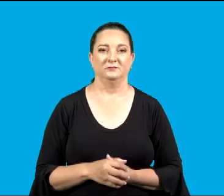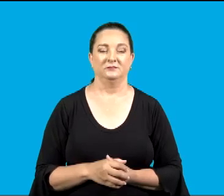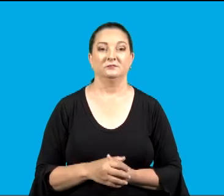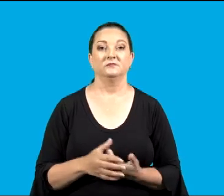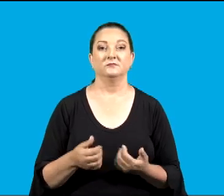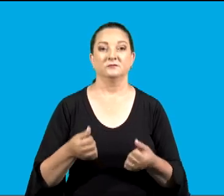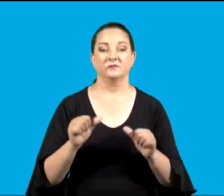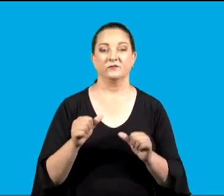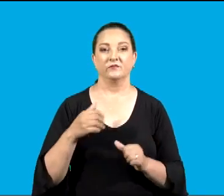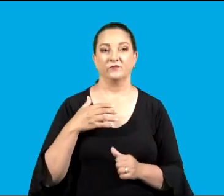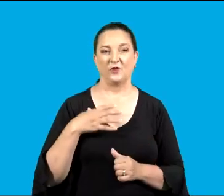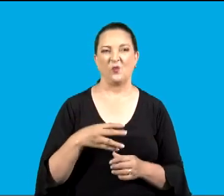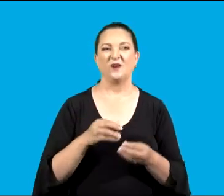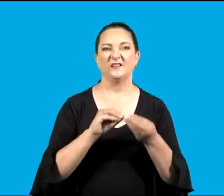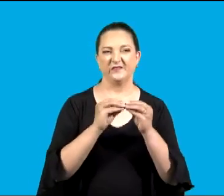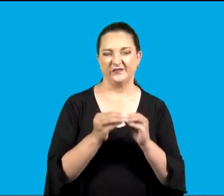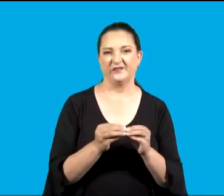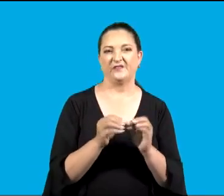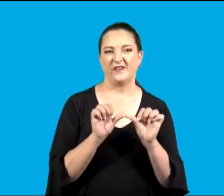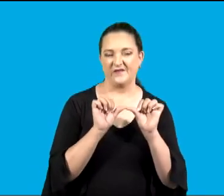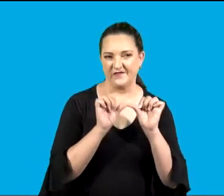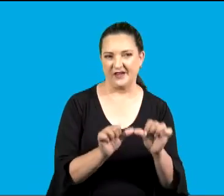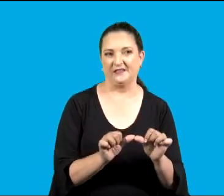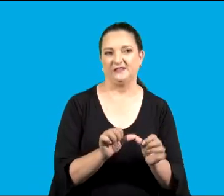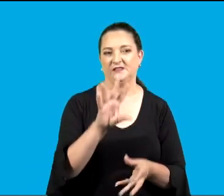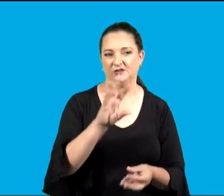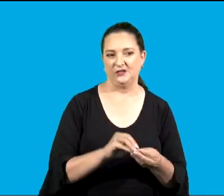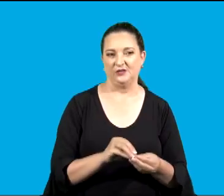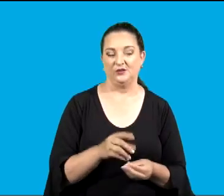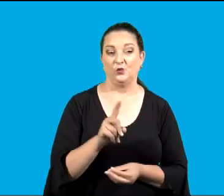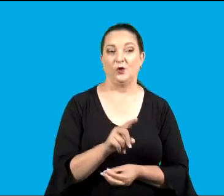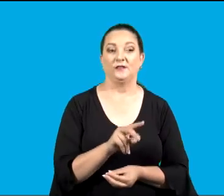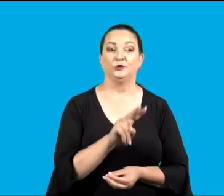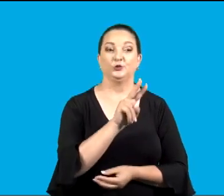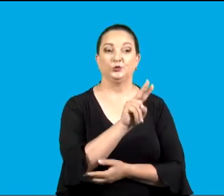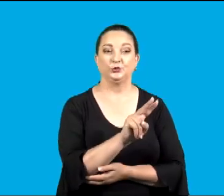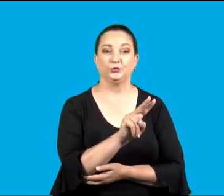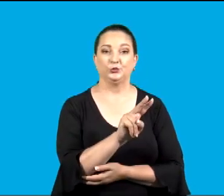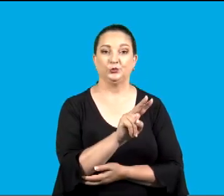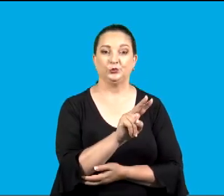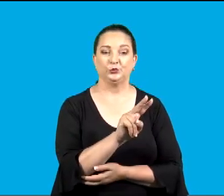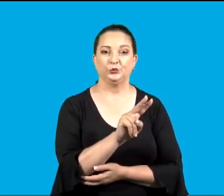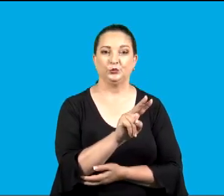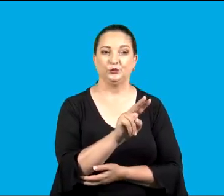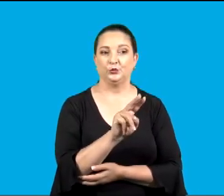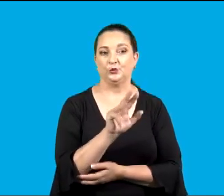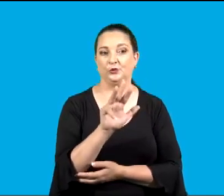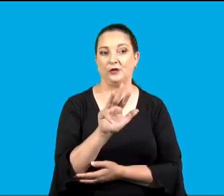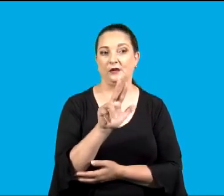we want our total fixed cost, which is your